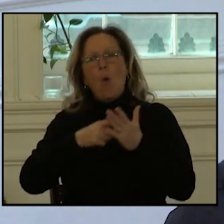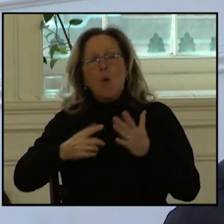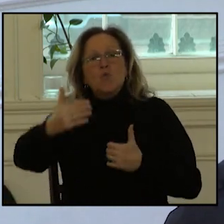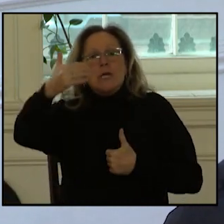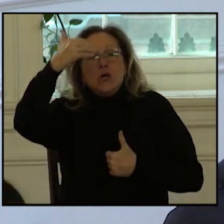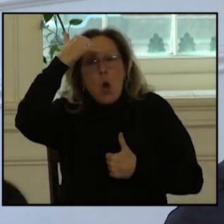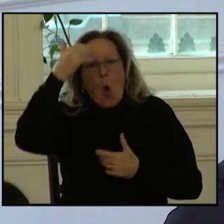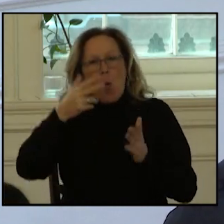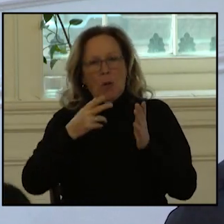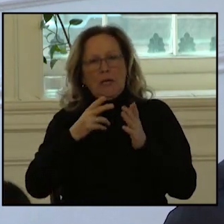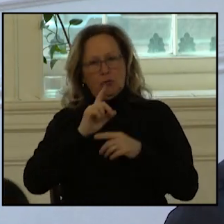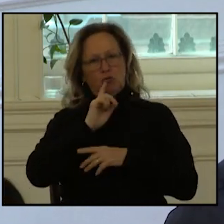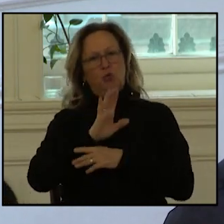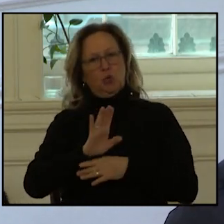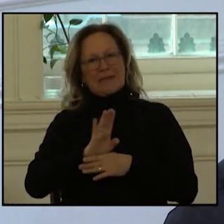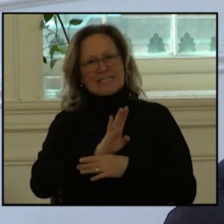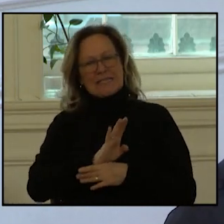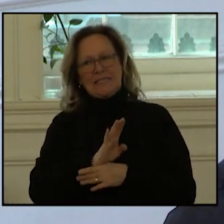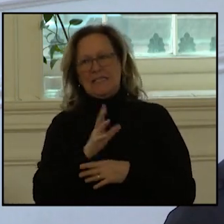from, where we are from.